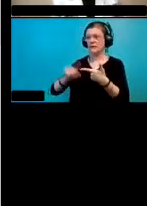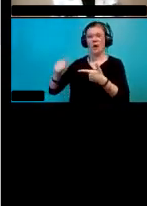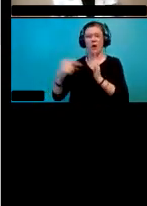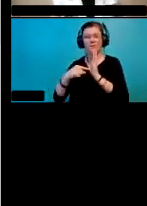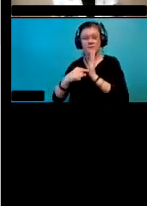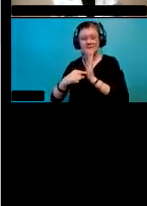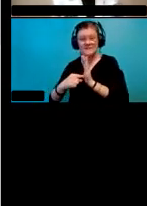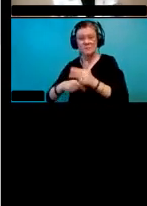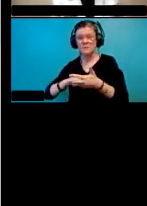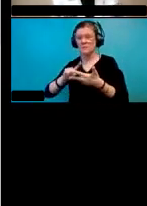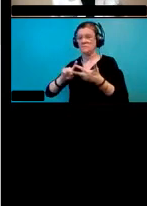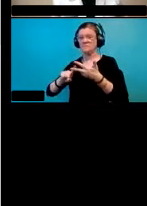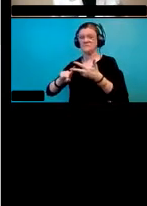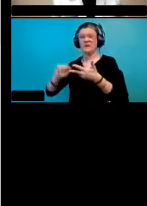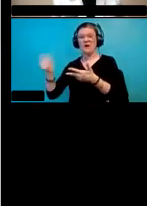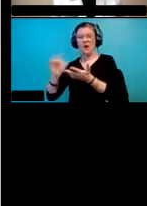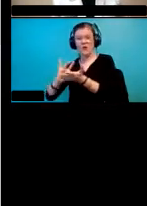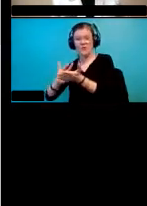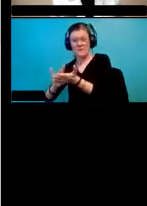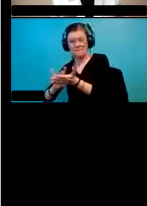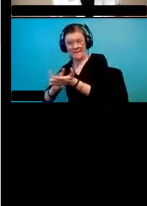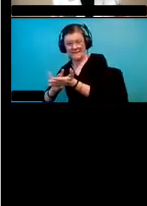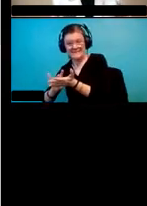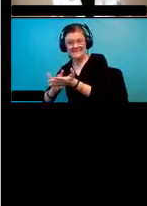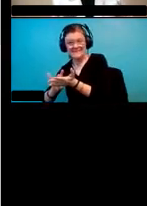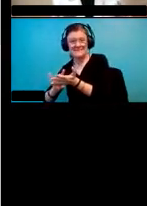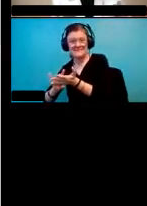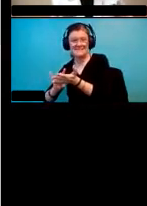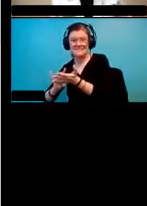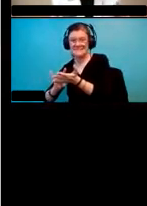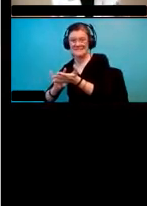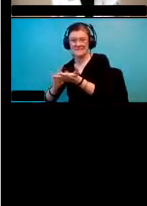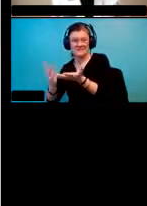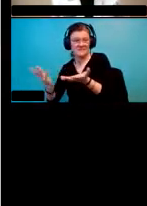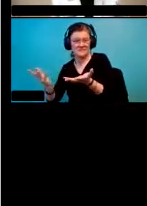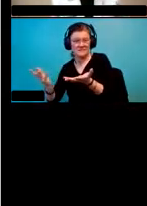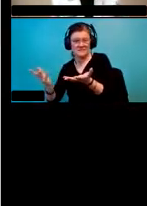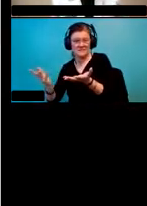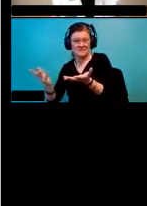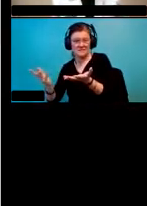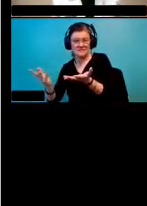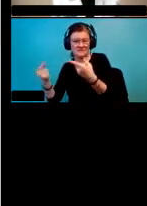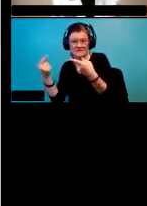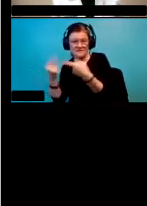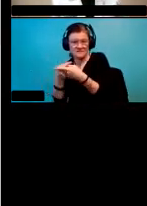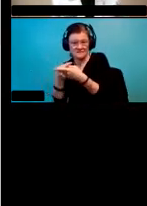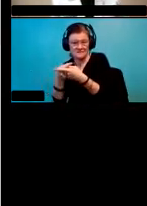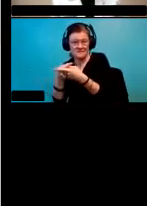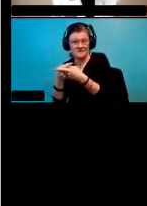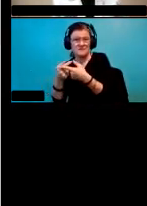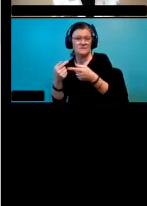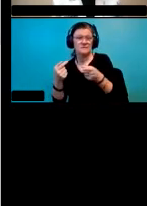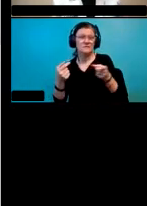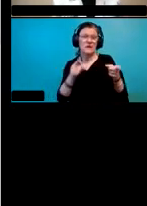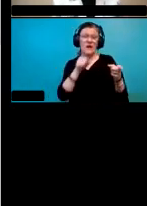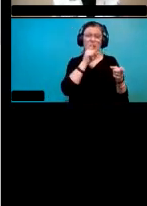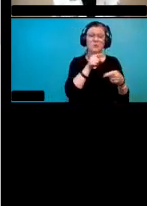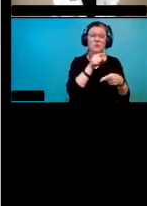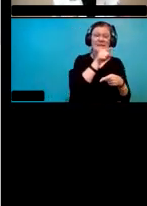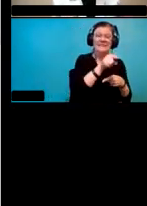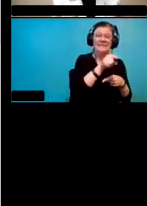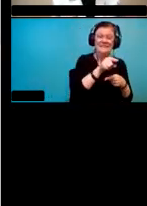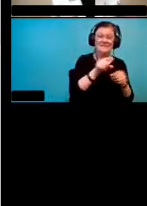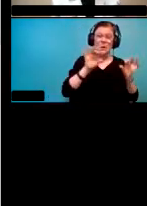they don't make you 20. They don't, you know, make it to where you have perfect short-term